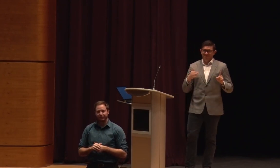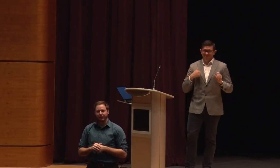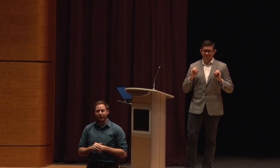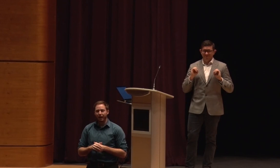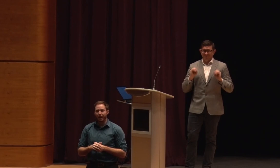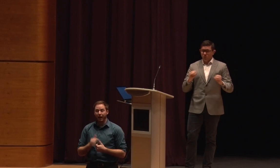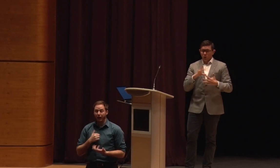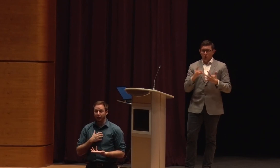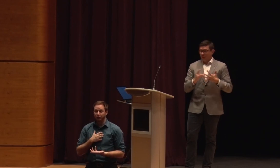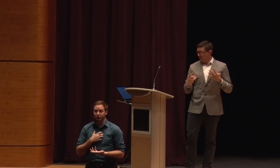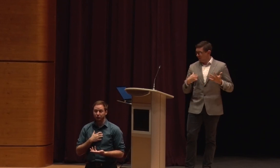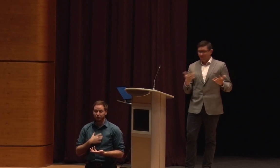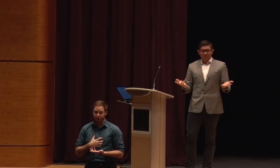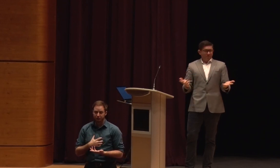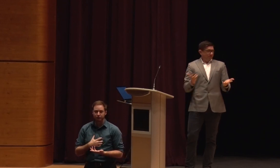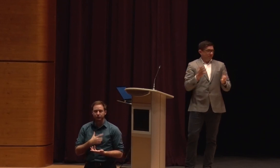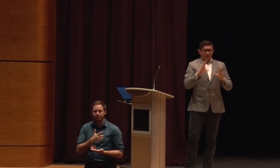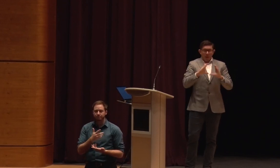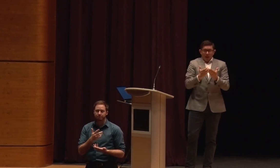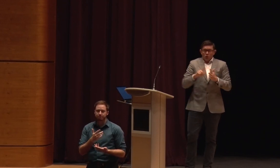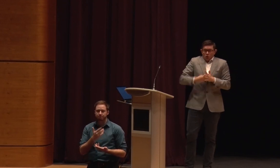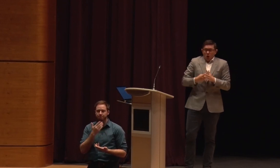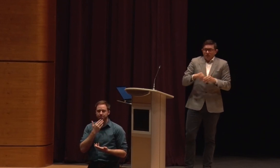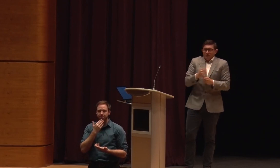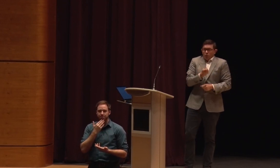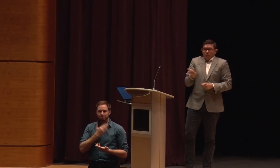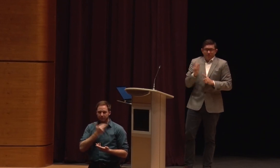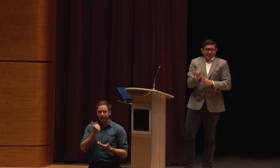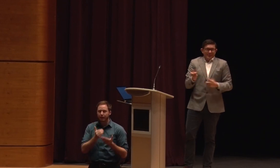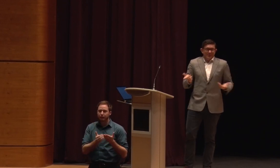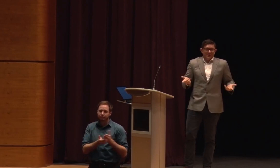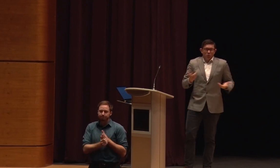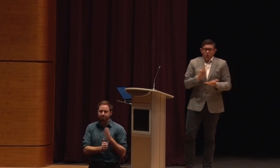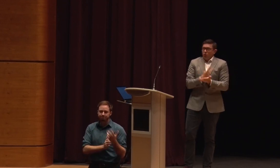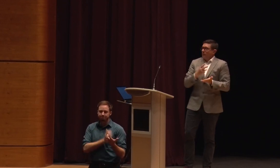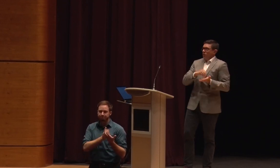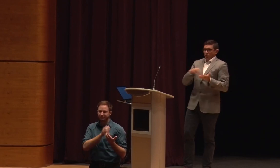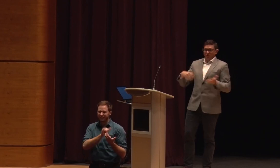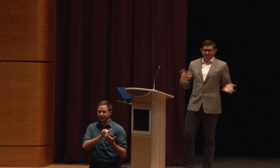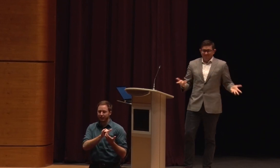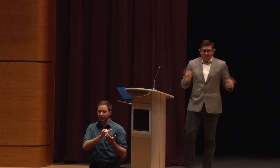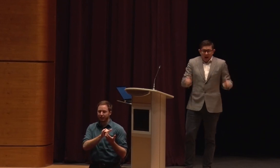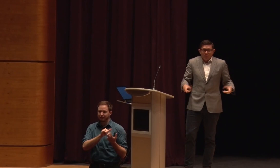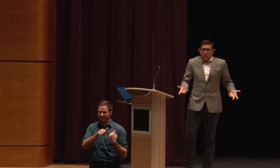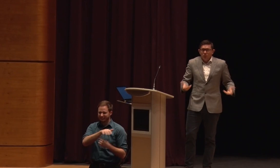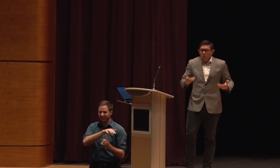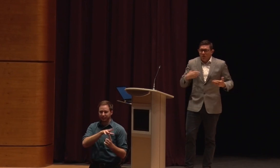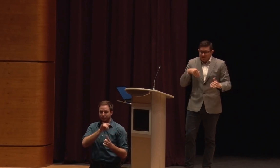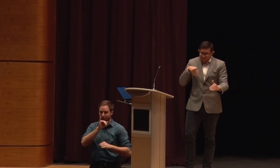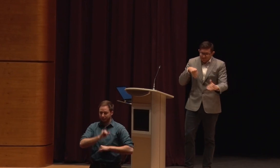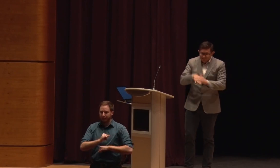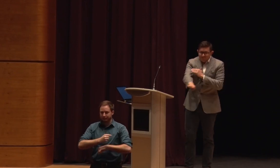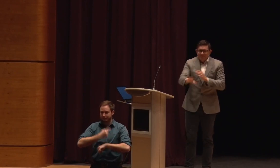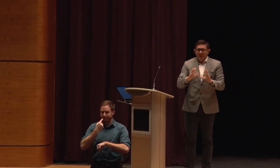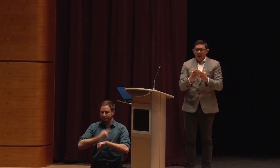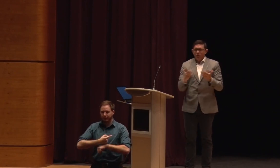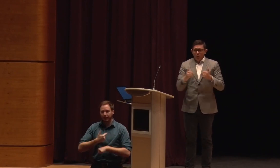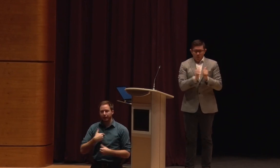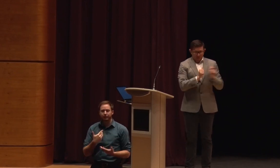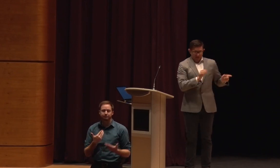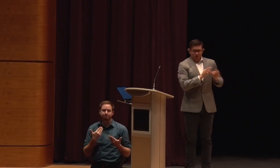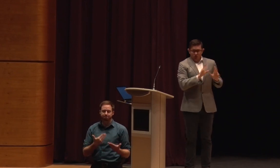I wish that she was a little bit more skilled, but in that moment, I just kind of had